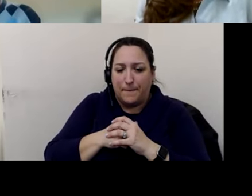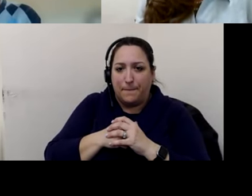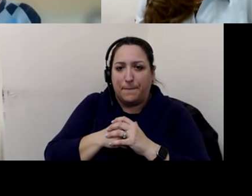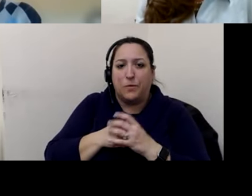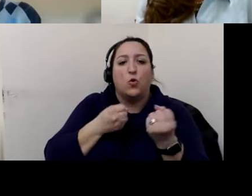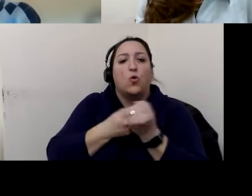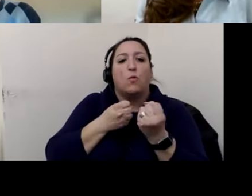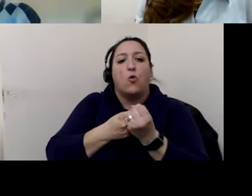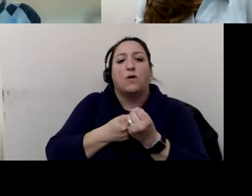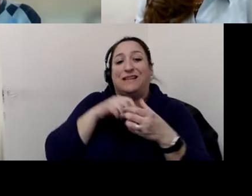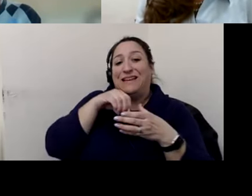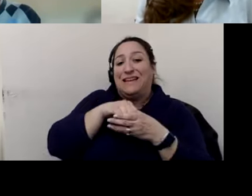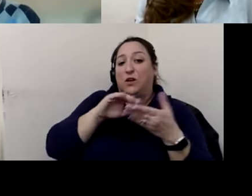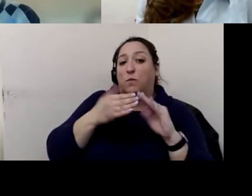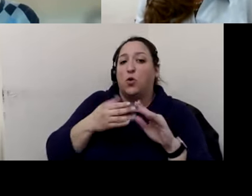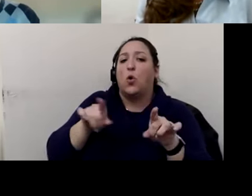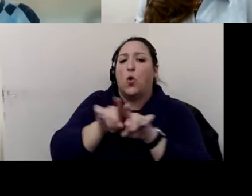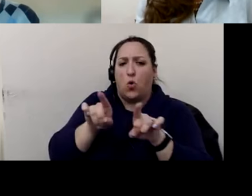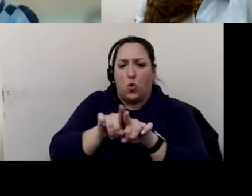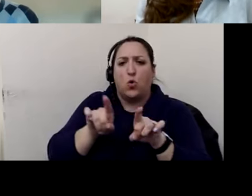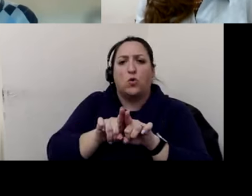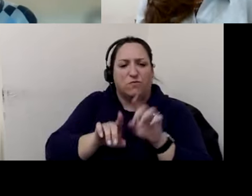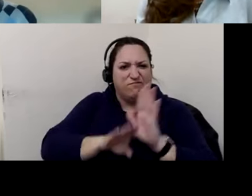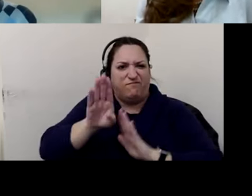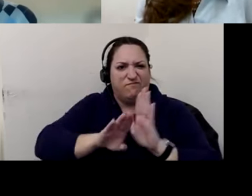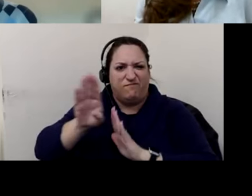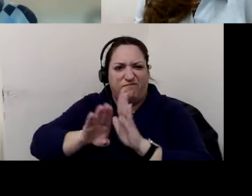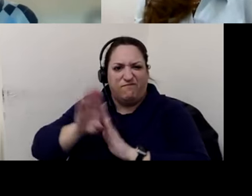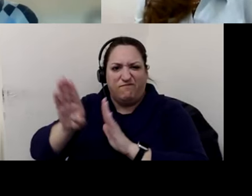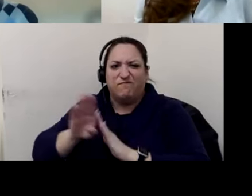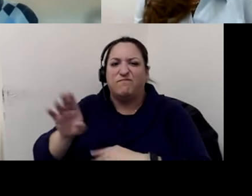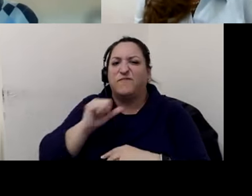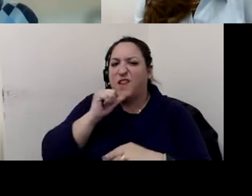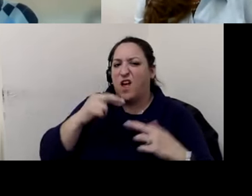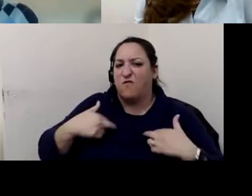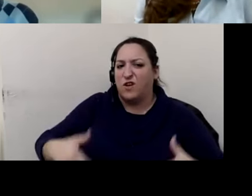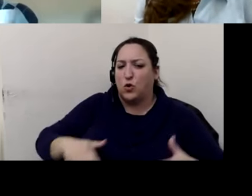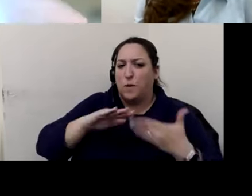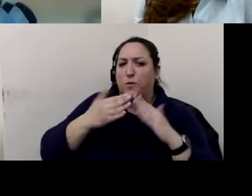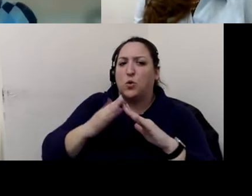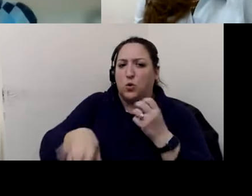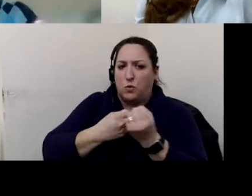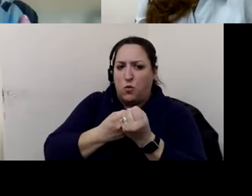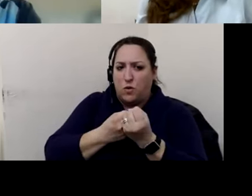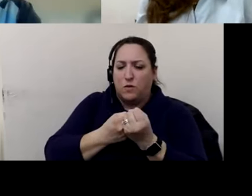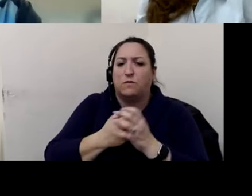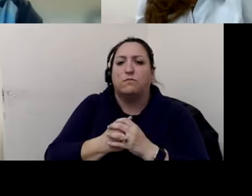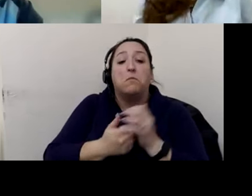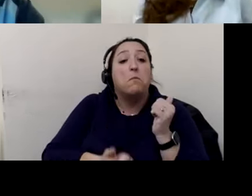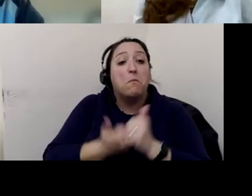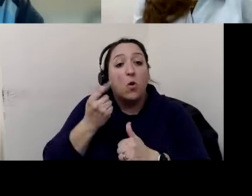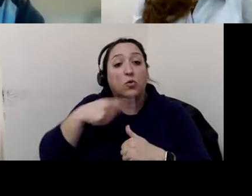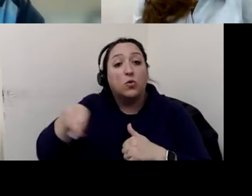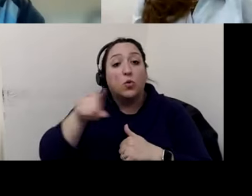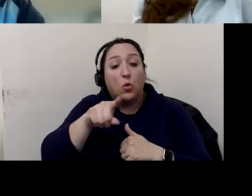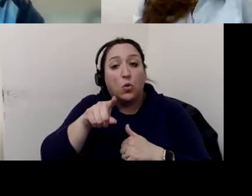supports in the community also started being developed. Non-residential community supports. Most of these